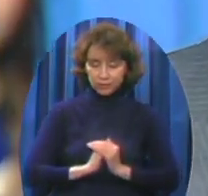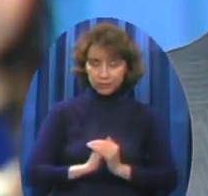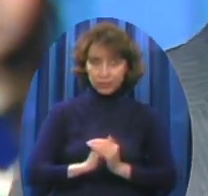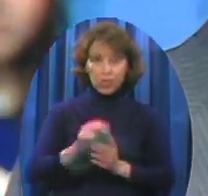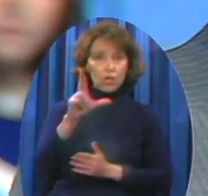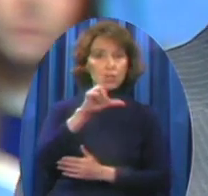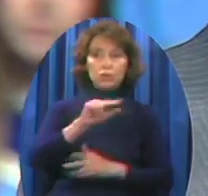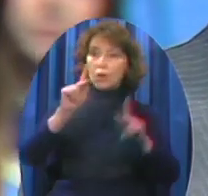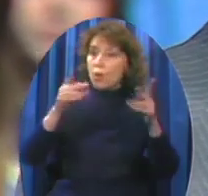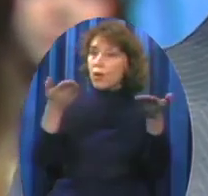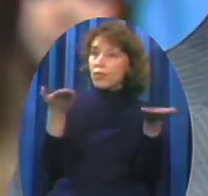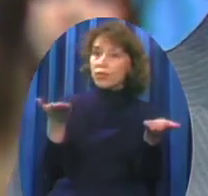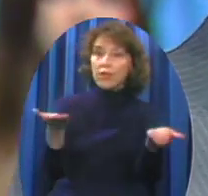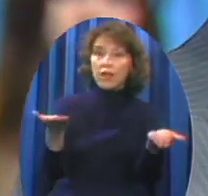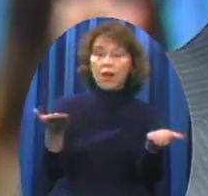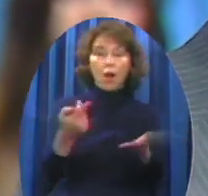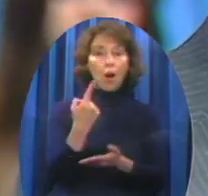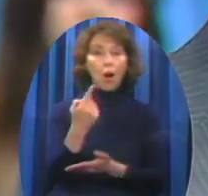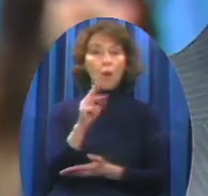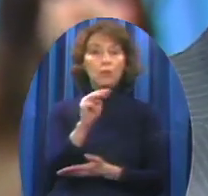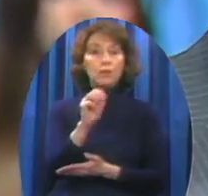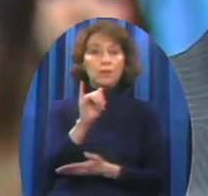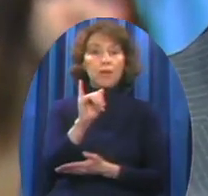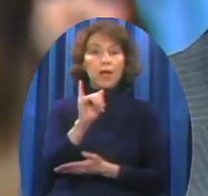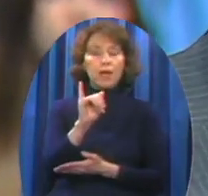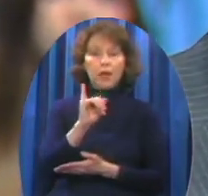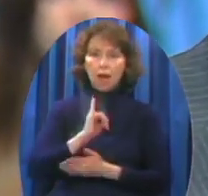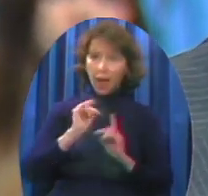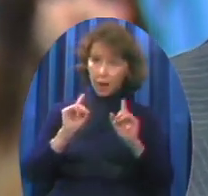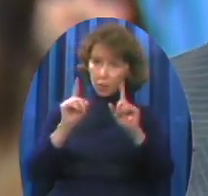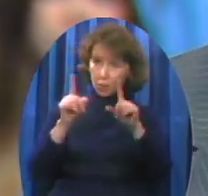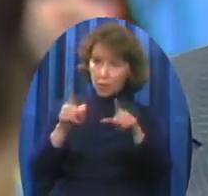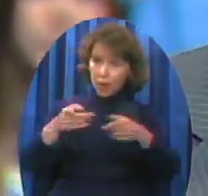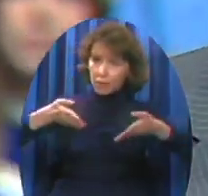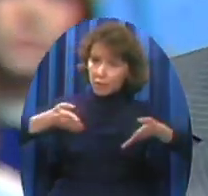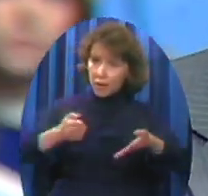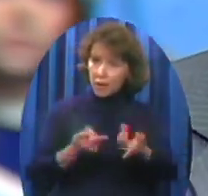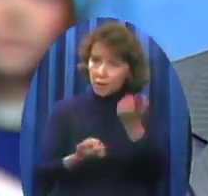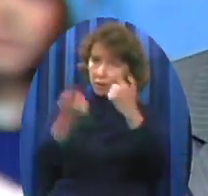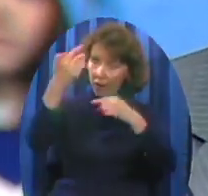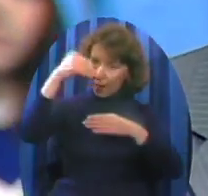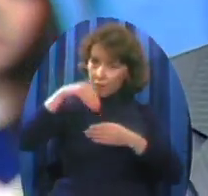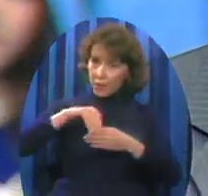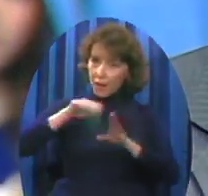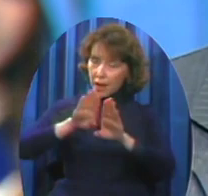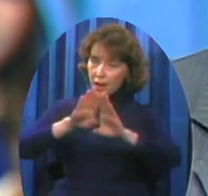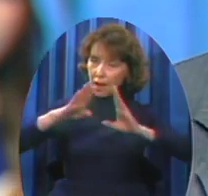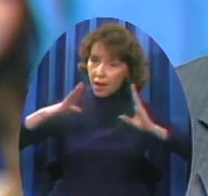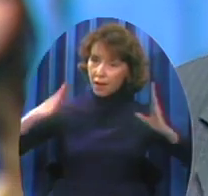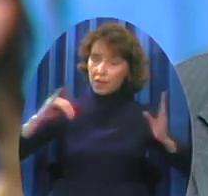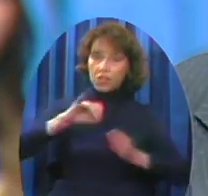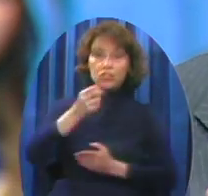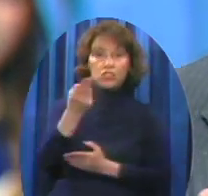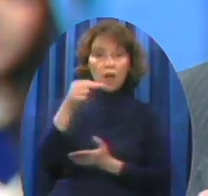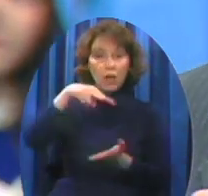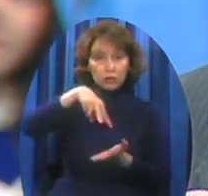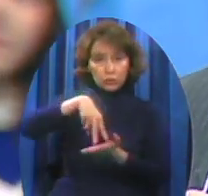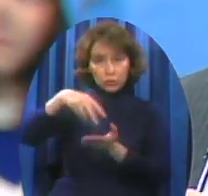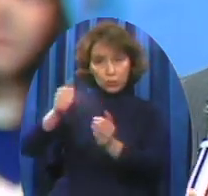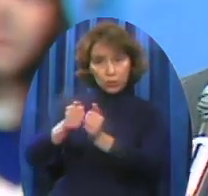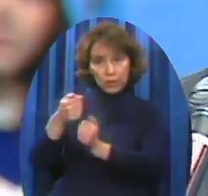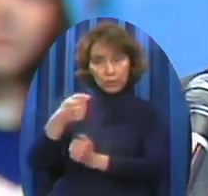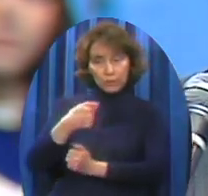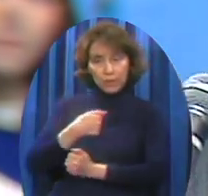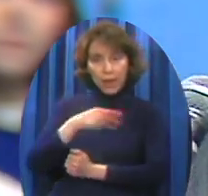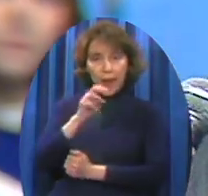There was no one there but Mary. So I went down to let her in. John stood there beside me as she told us